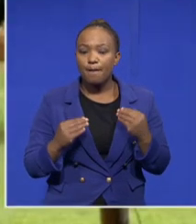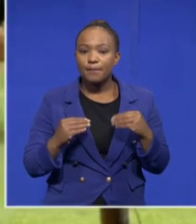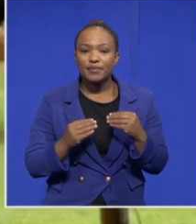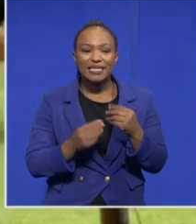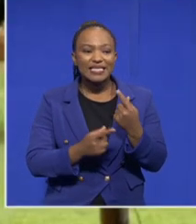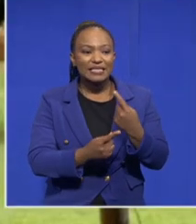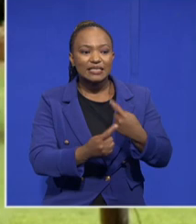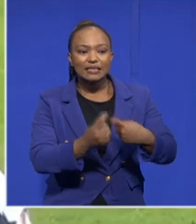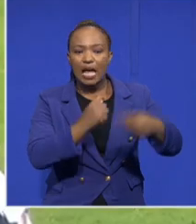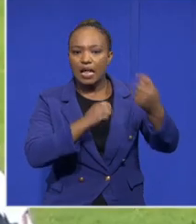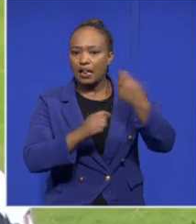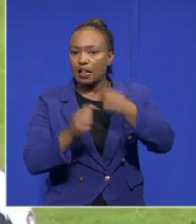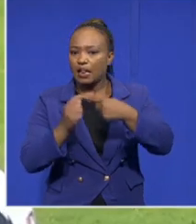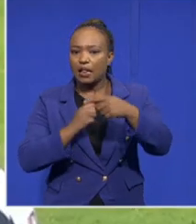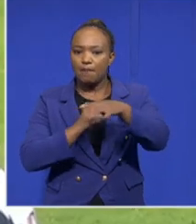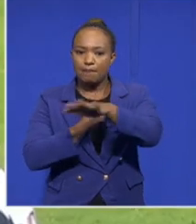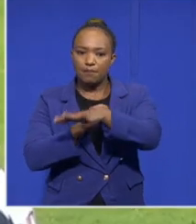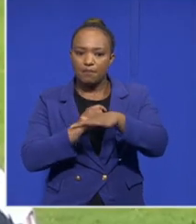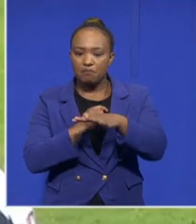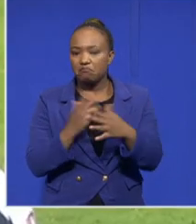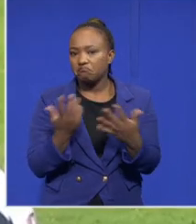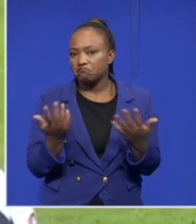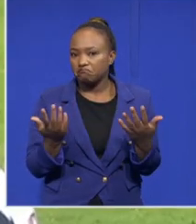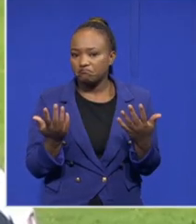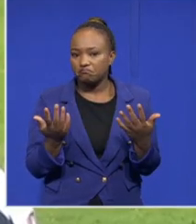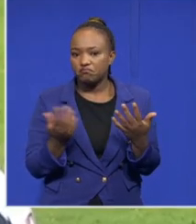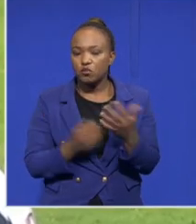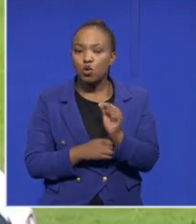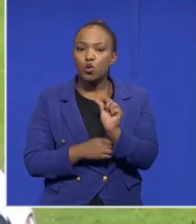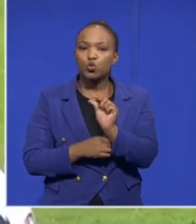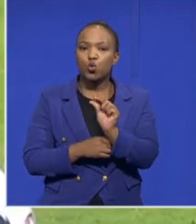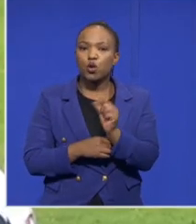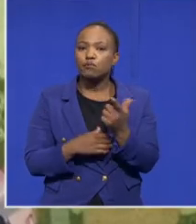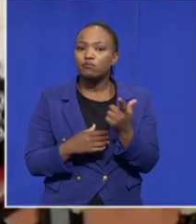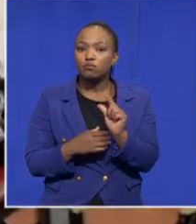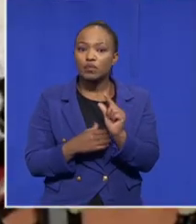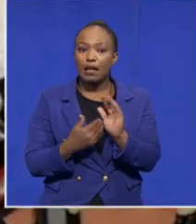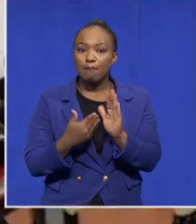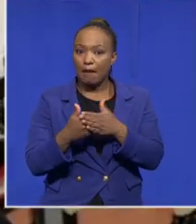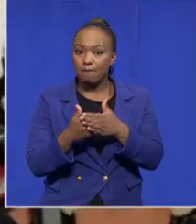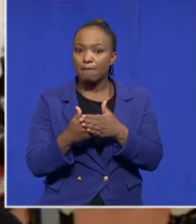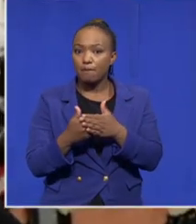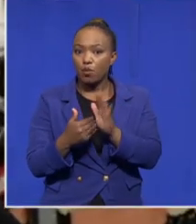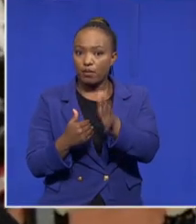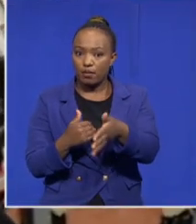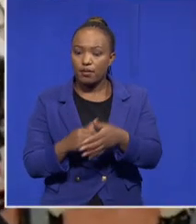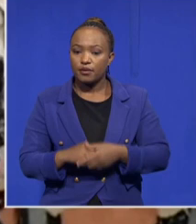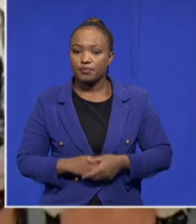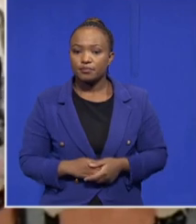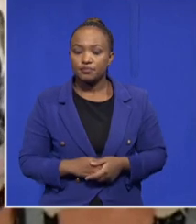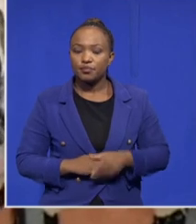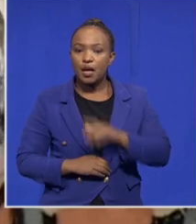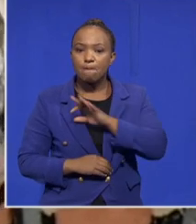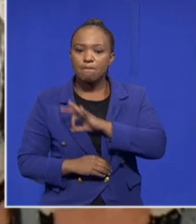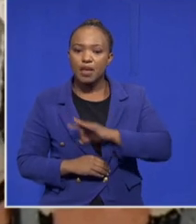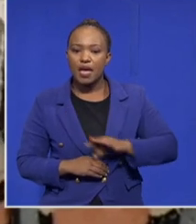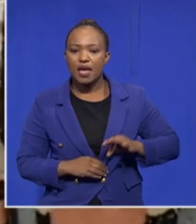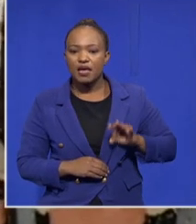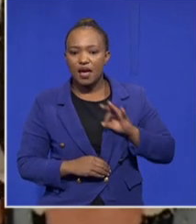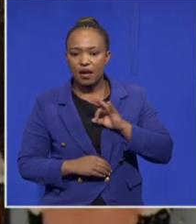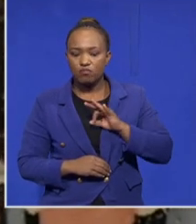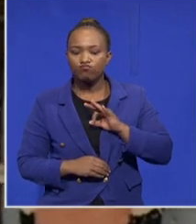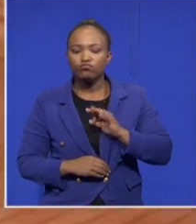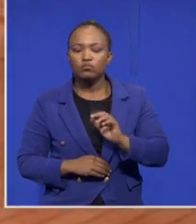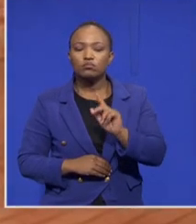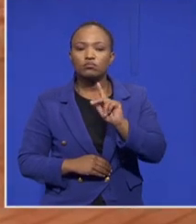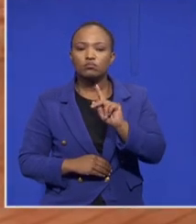place, because otherwise very, very soon the gates are going to close. The mayor of Gauteng Referee Municipality